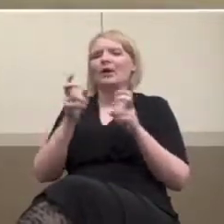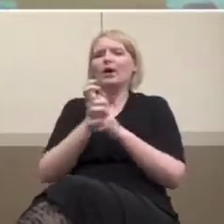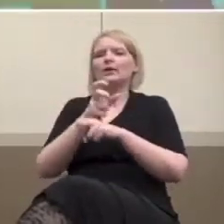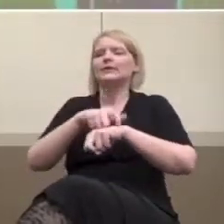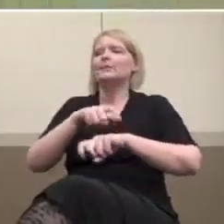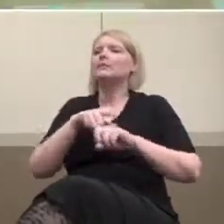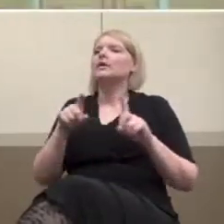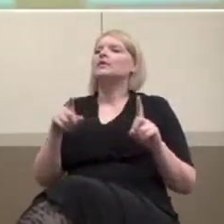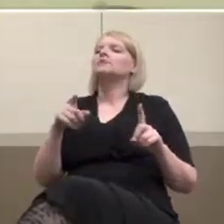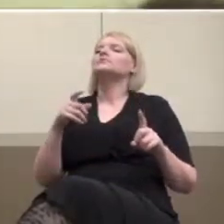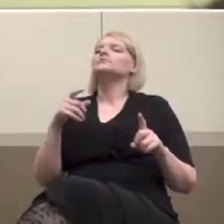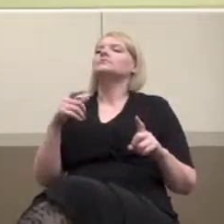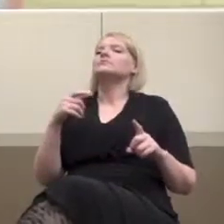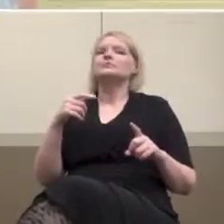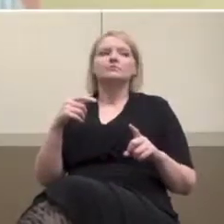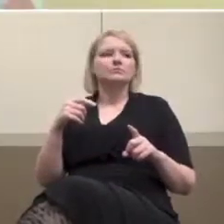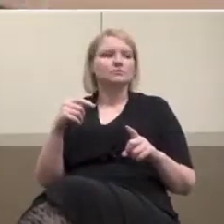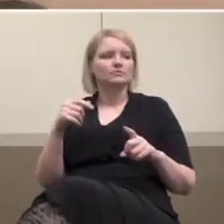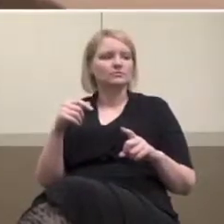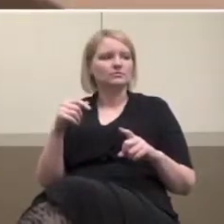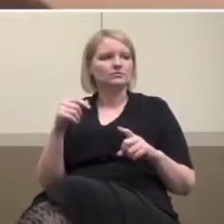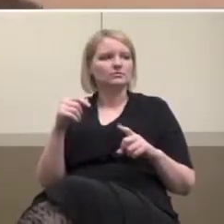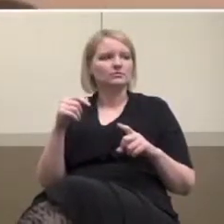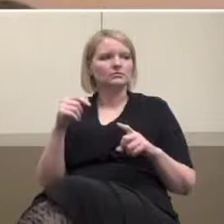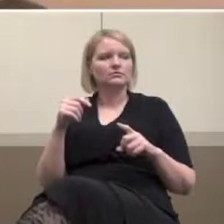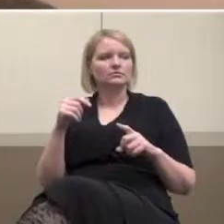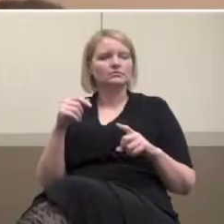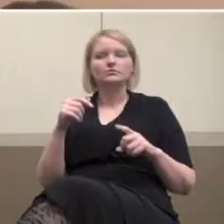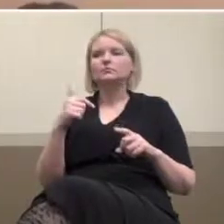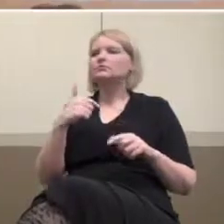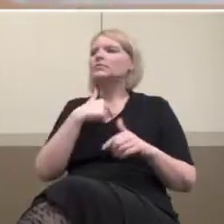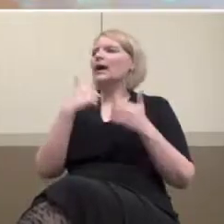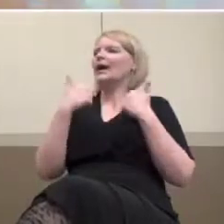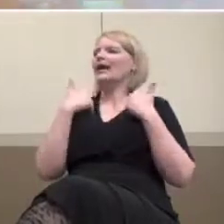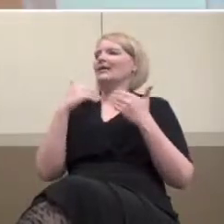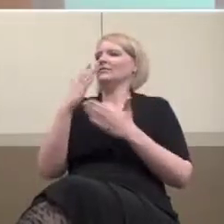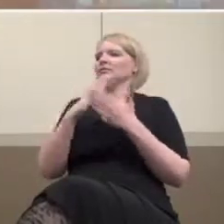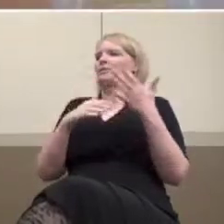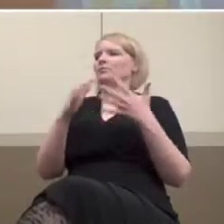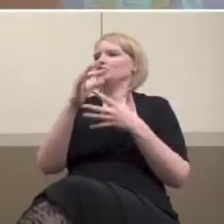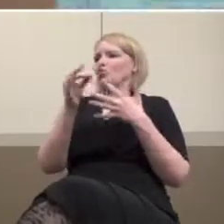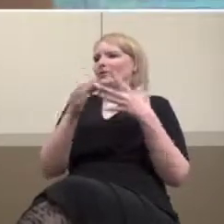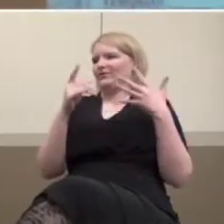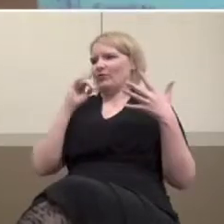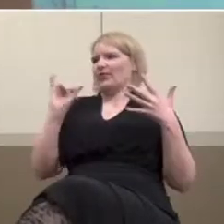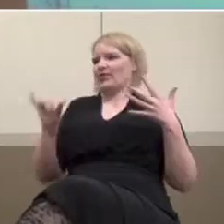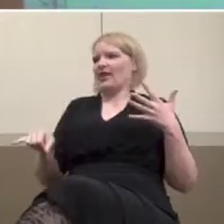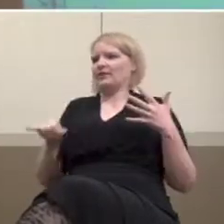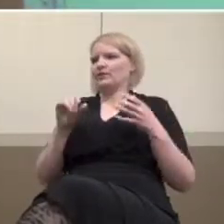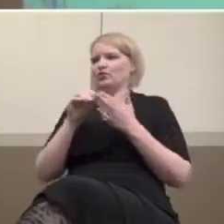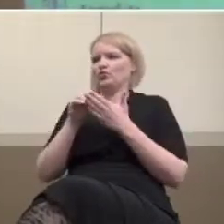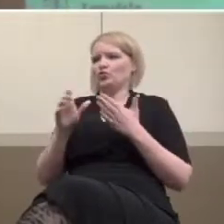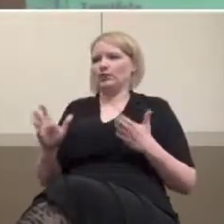is, let me see if I can pull it up on here. I would have some choices for her.